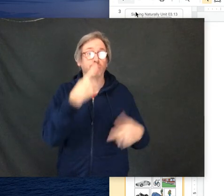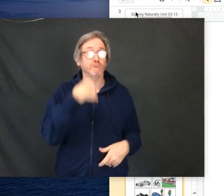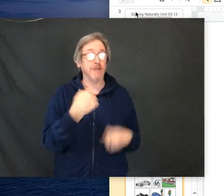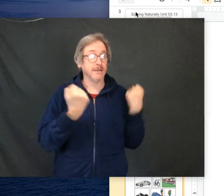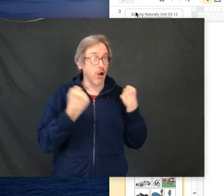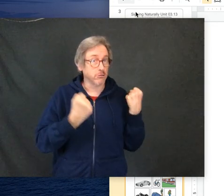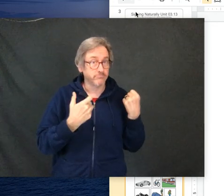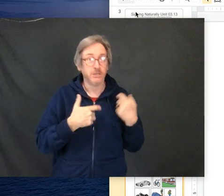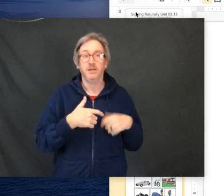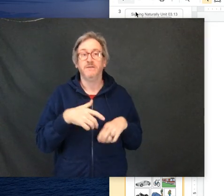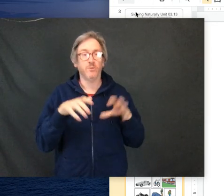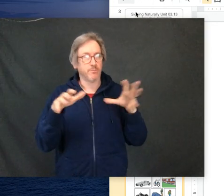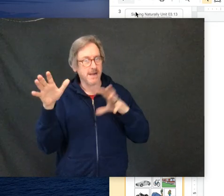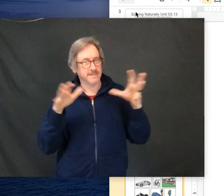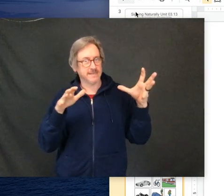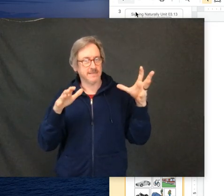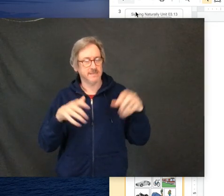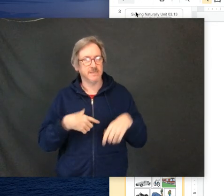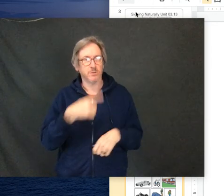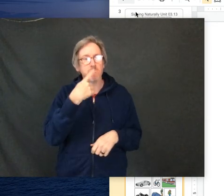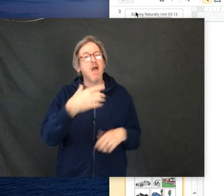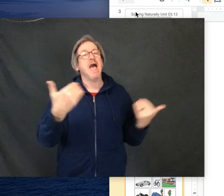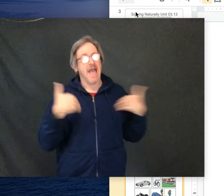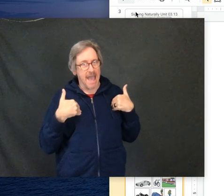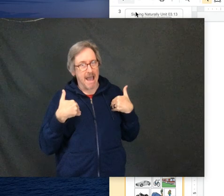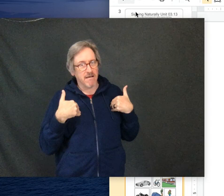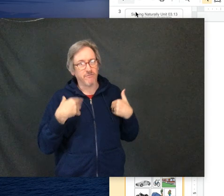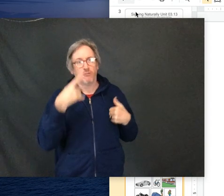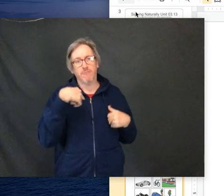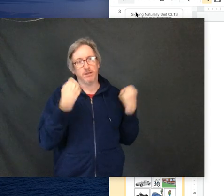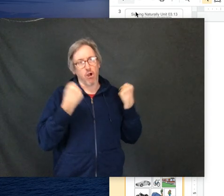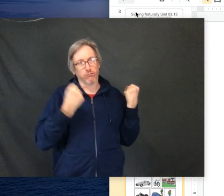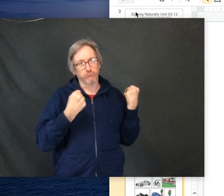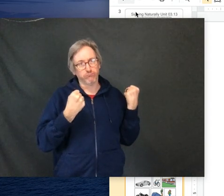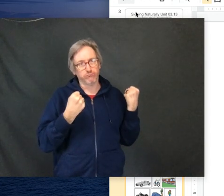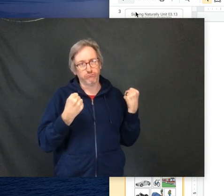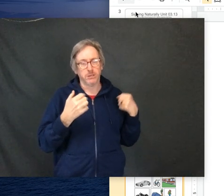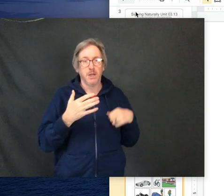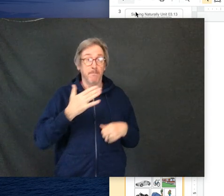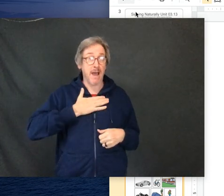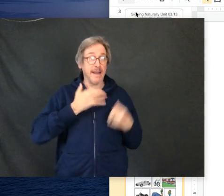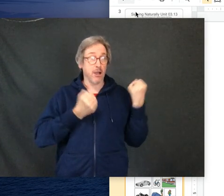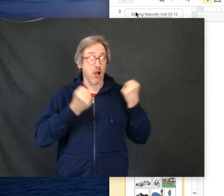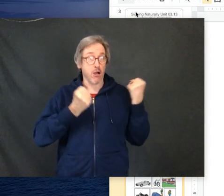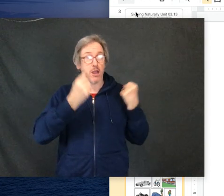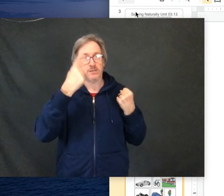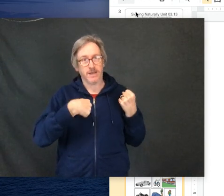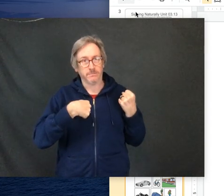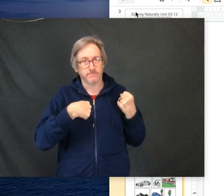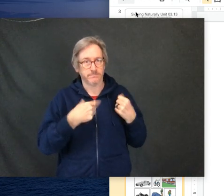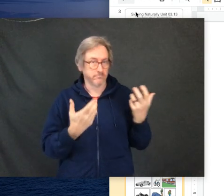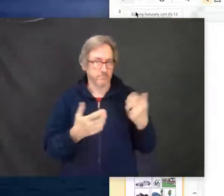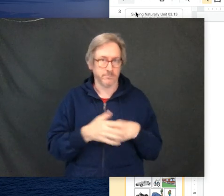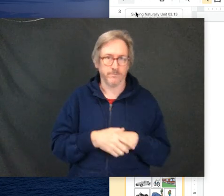add red car if you want to practice sentences with have red car. My car is